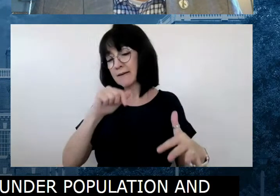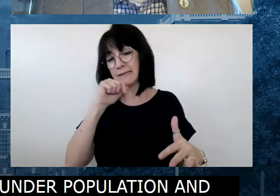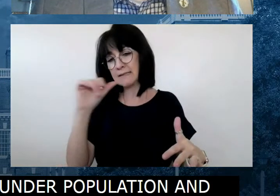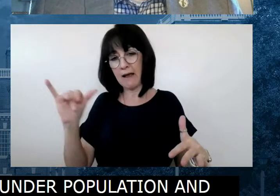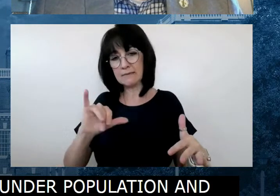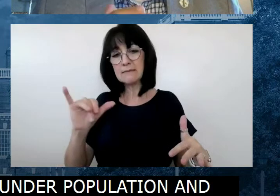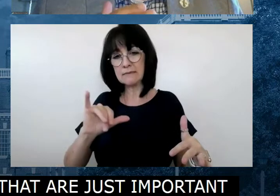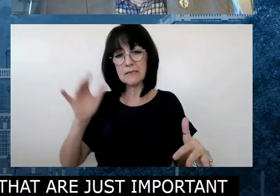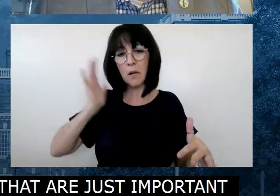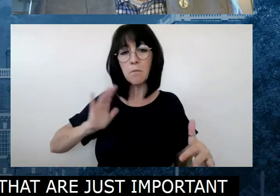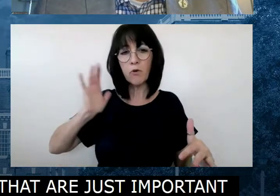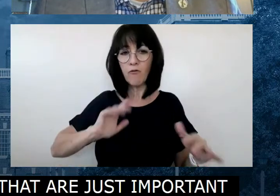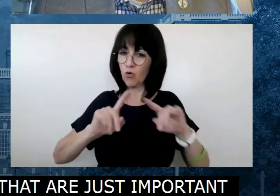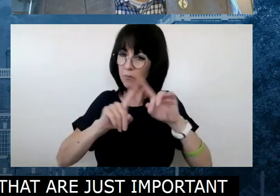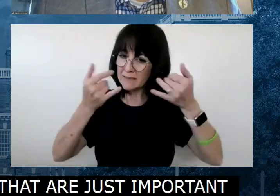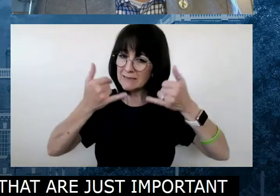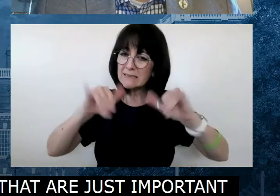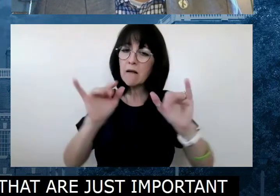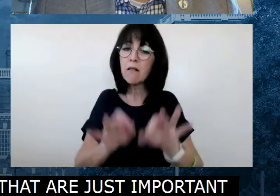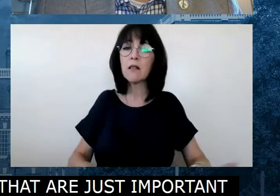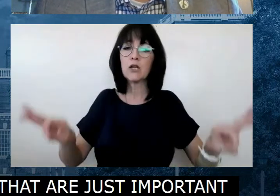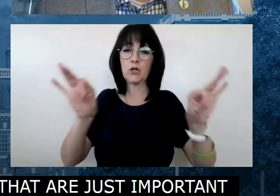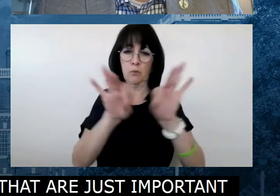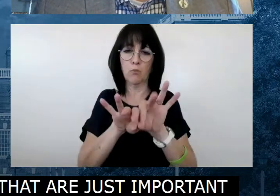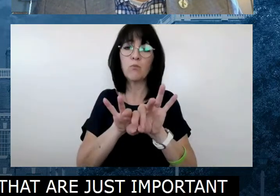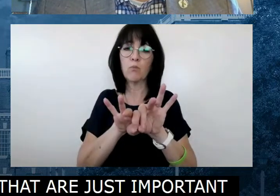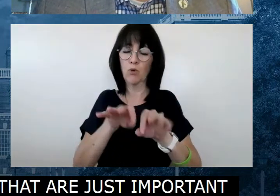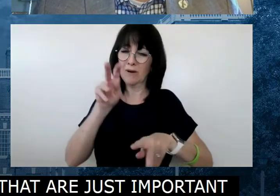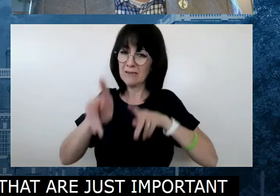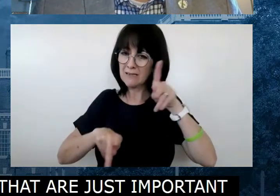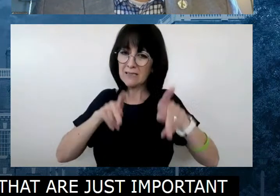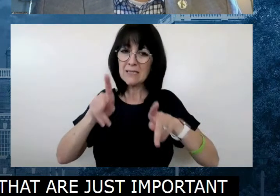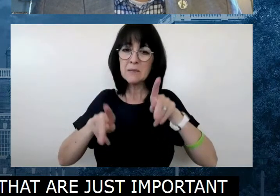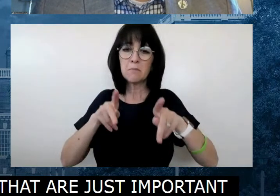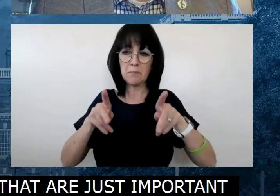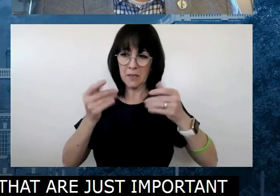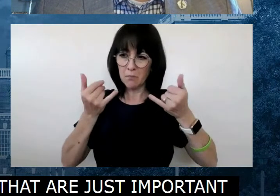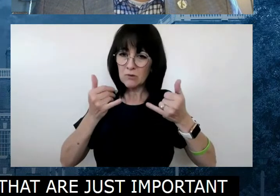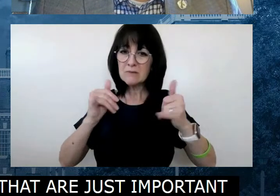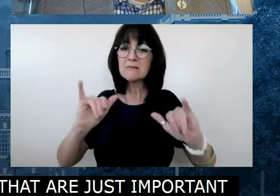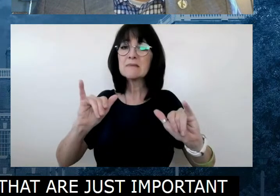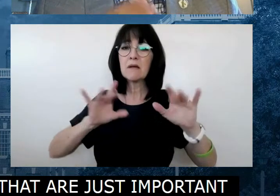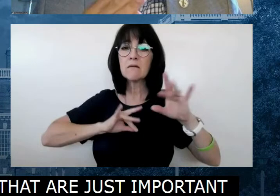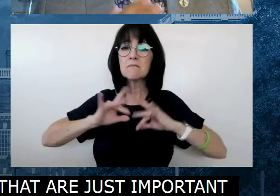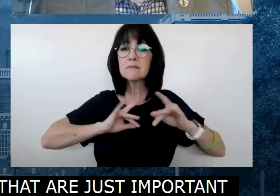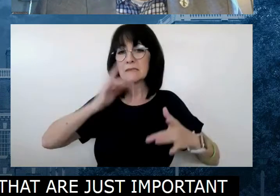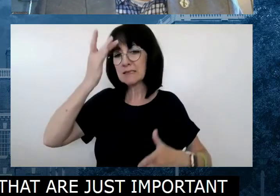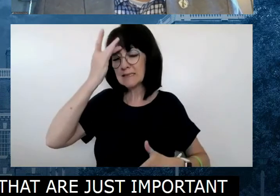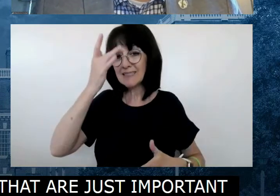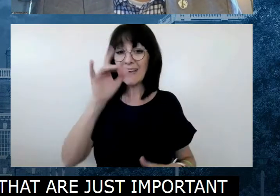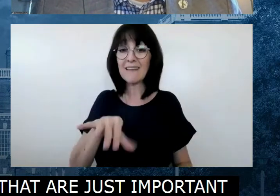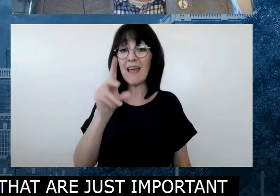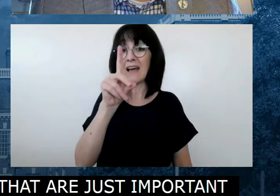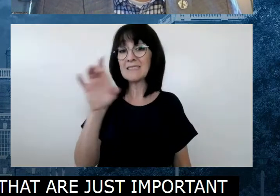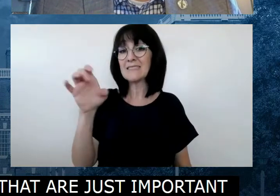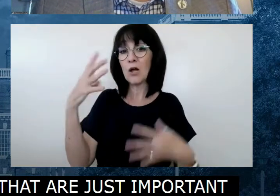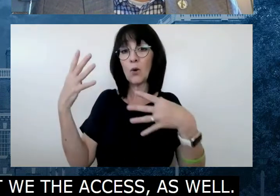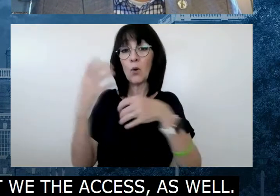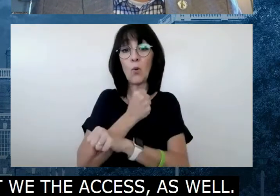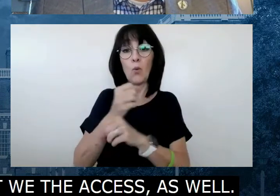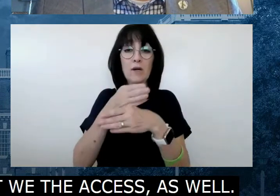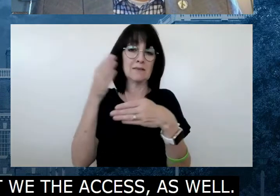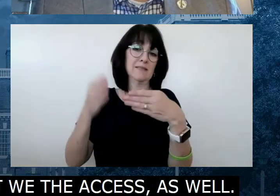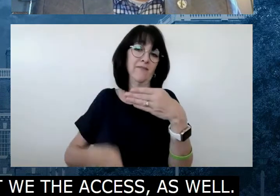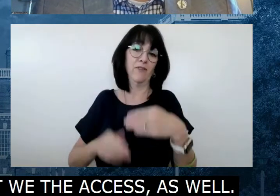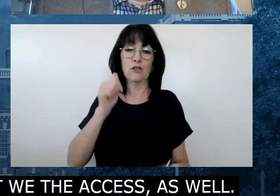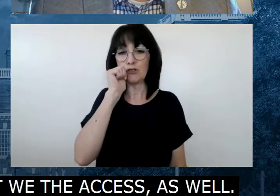So again, just because the DE wins competition's ending tomorrow, just because, we're not doing the